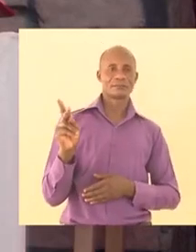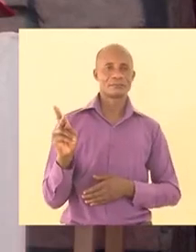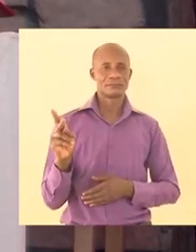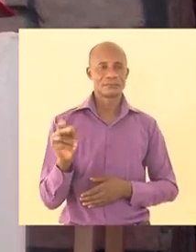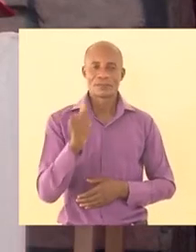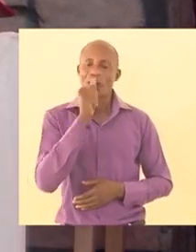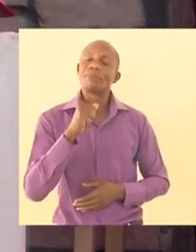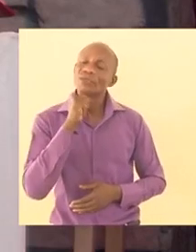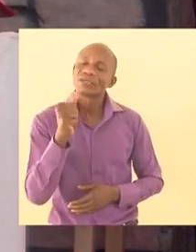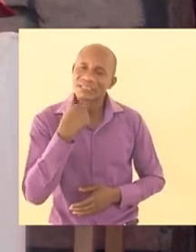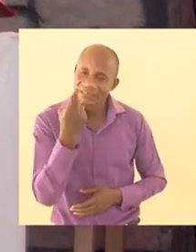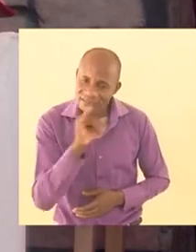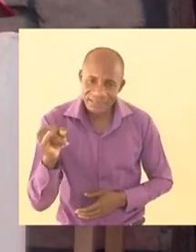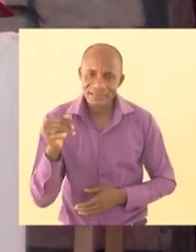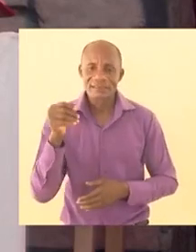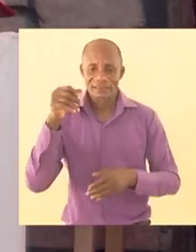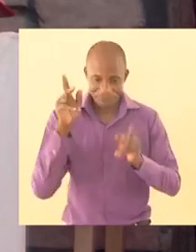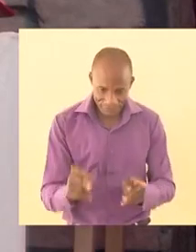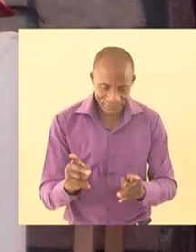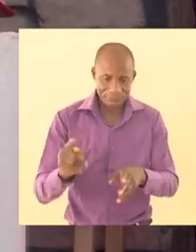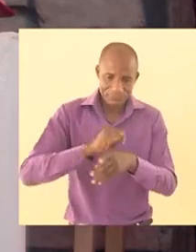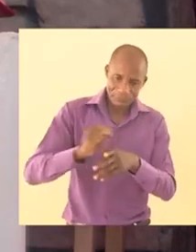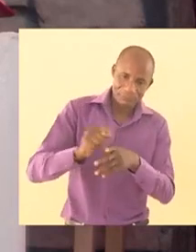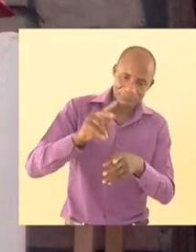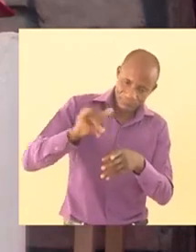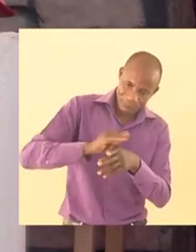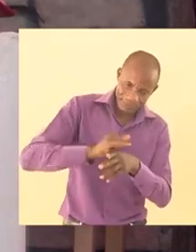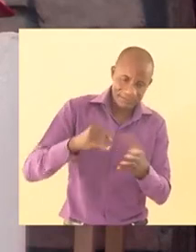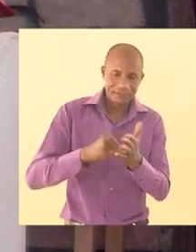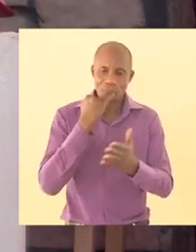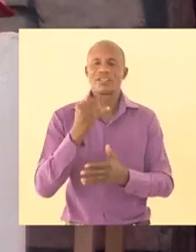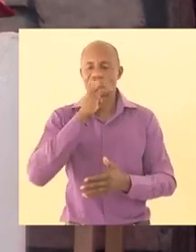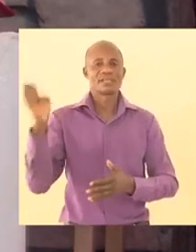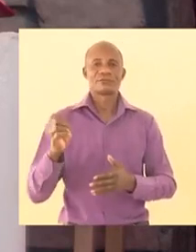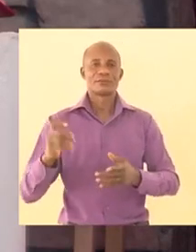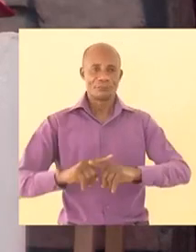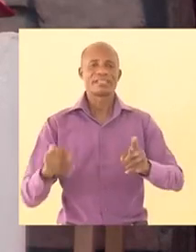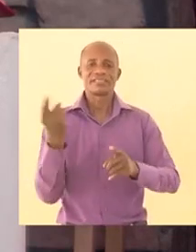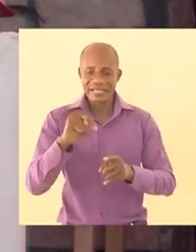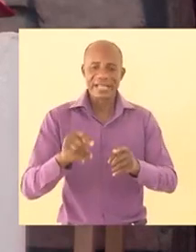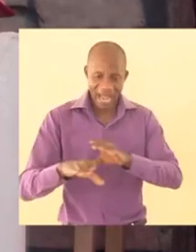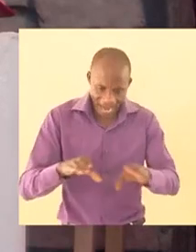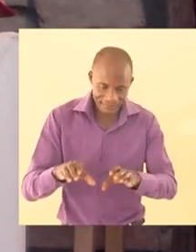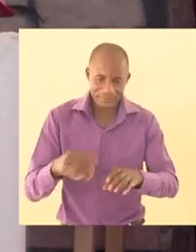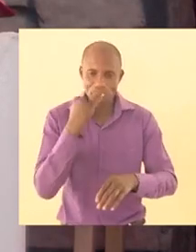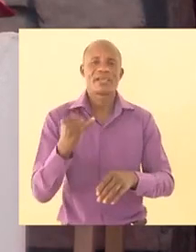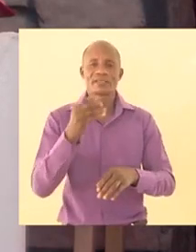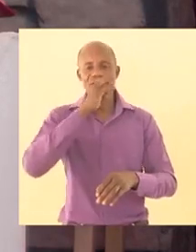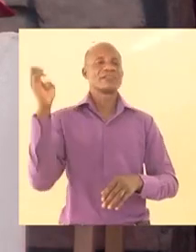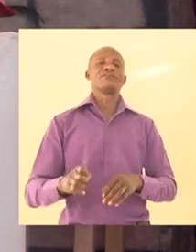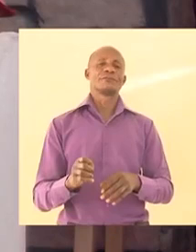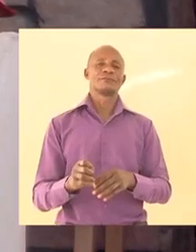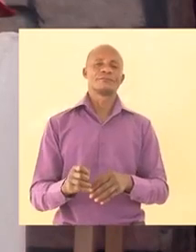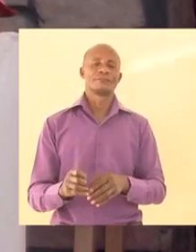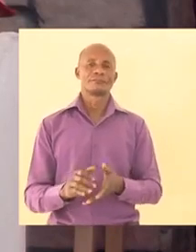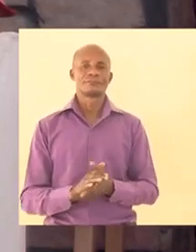person practicing it is evil. I'm just saying the act is a perversion. And if it is a perversion, it is a